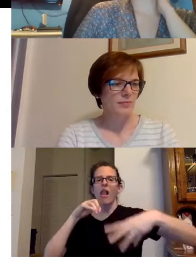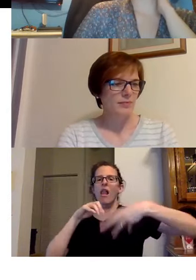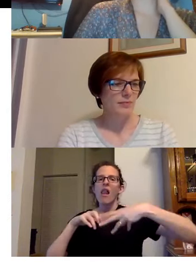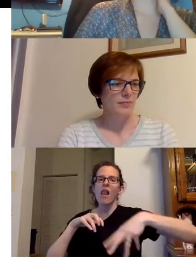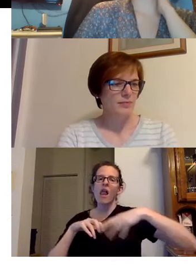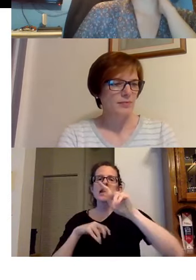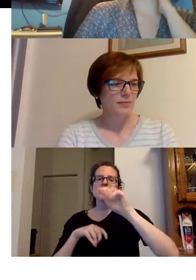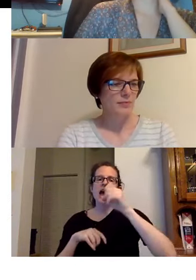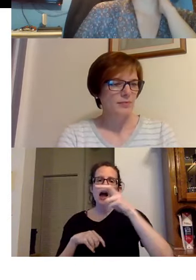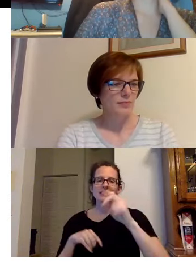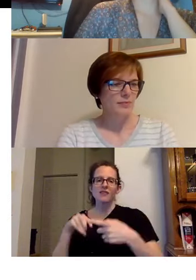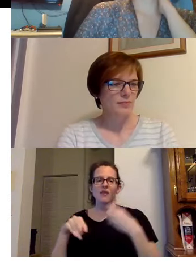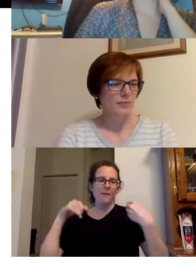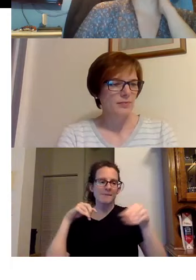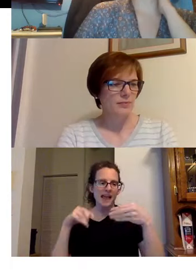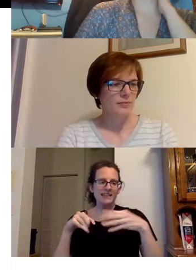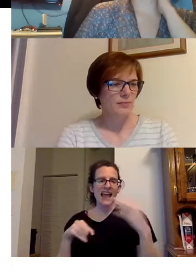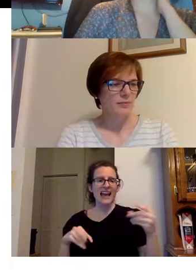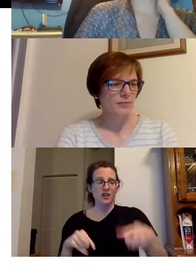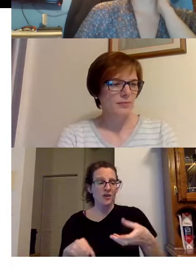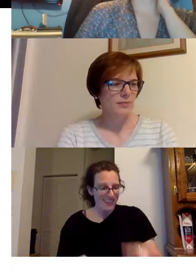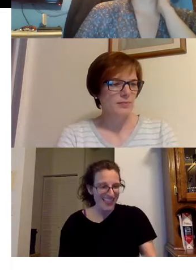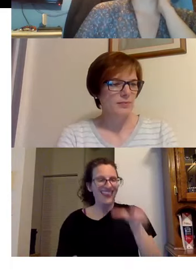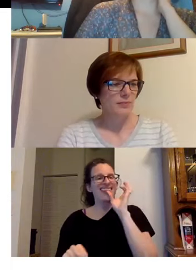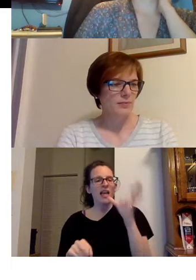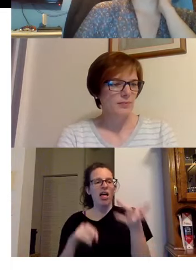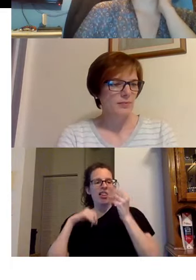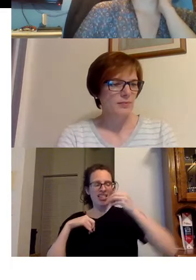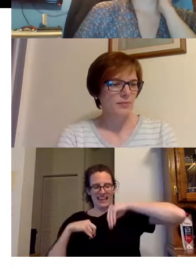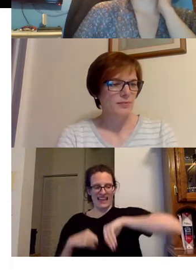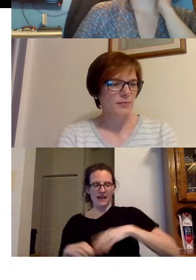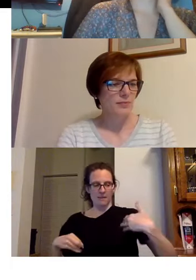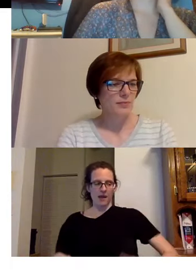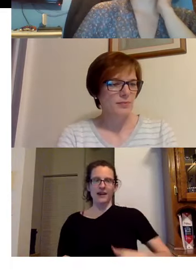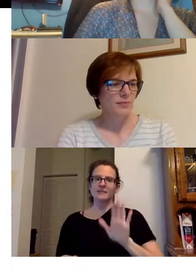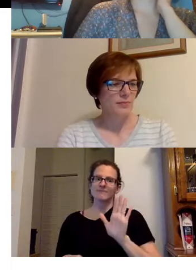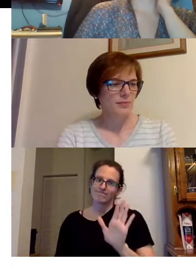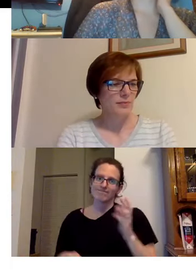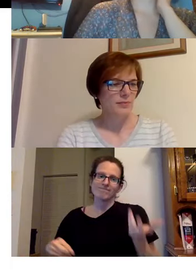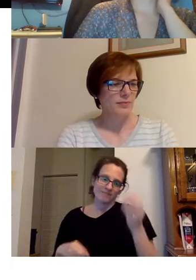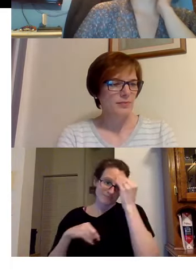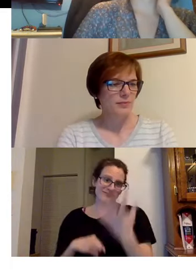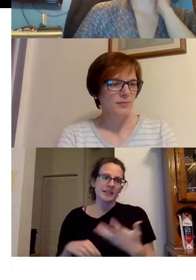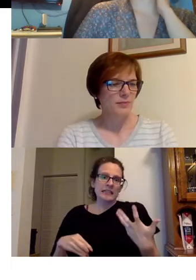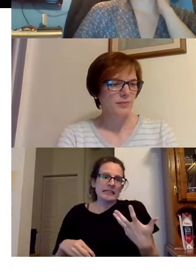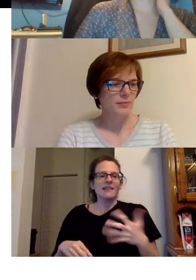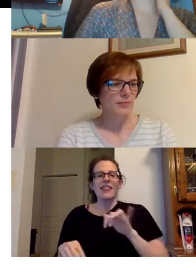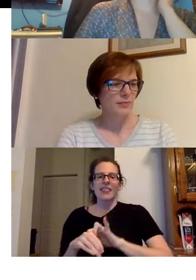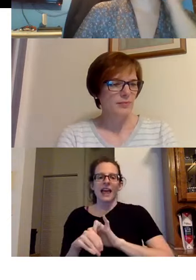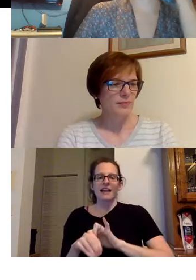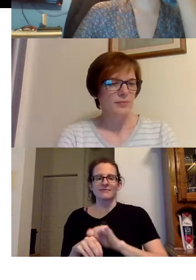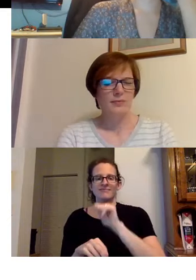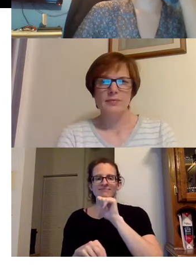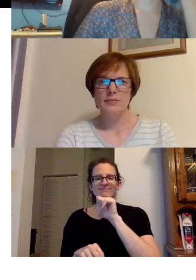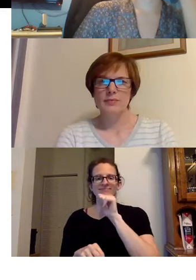or styrofoam, and then you would be ingesting them in your drink. So yeah, yikes, that kind of defeats the purpose. So